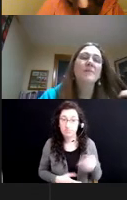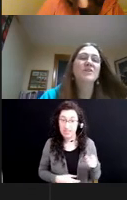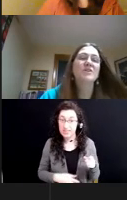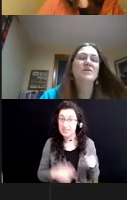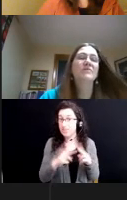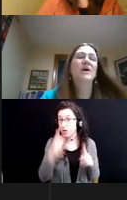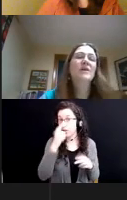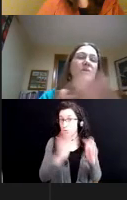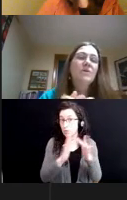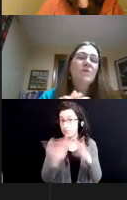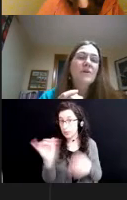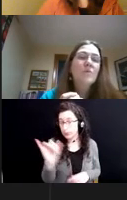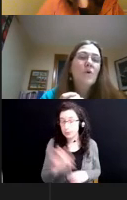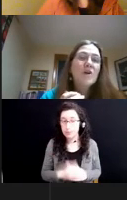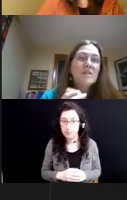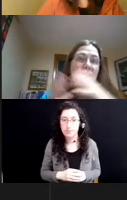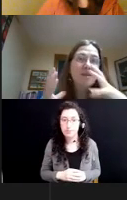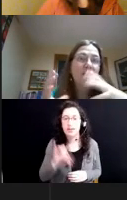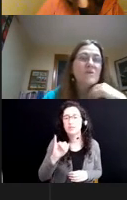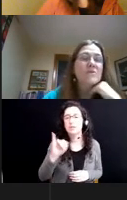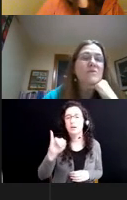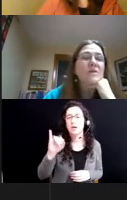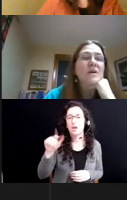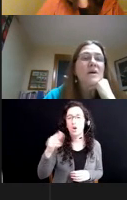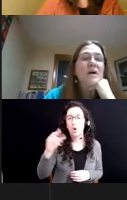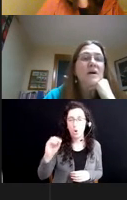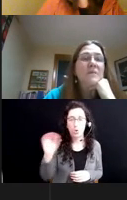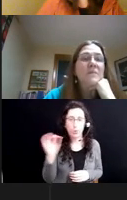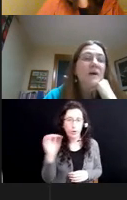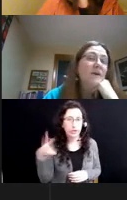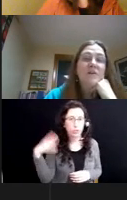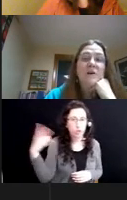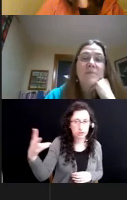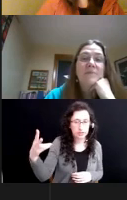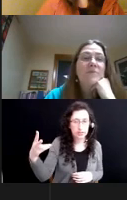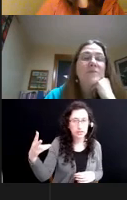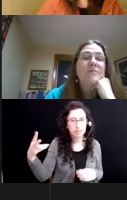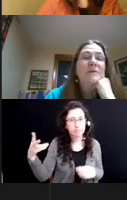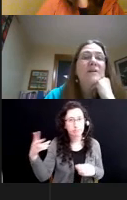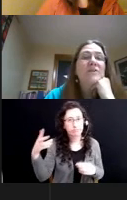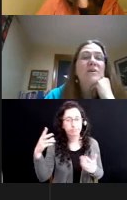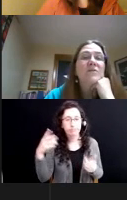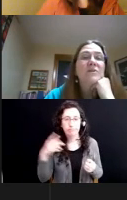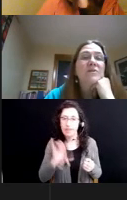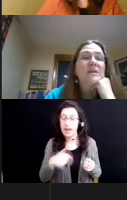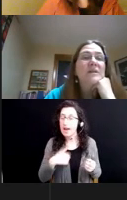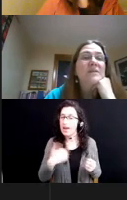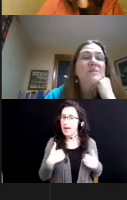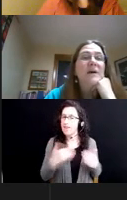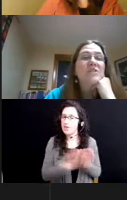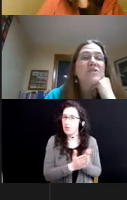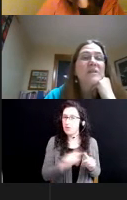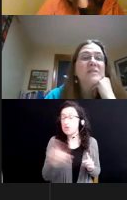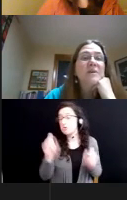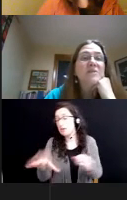a combination of Idaho, Oregon, and Washington thinkers. I have hard copy, I'm thrilled, but here you go. You can get